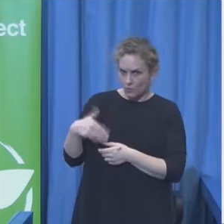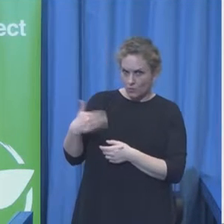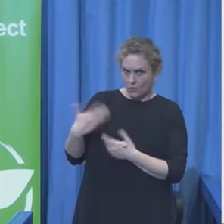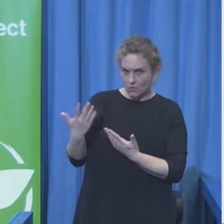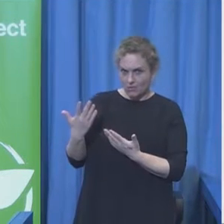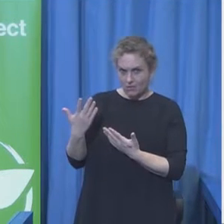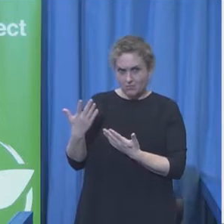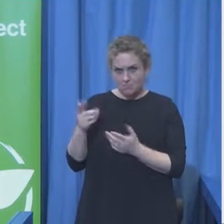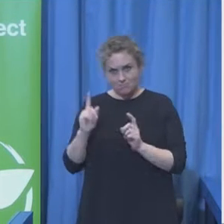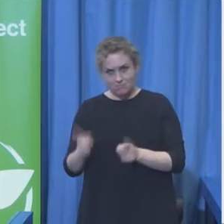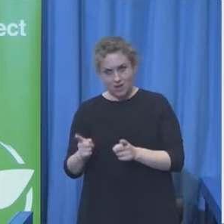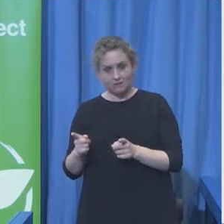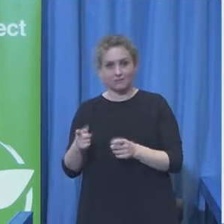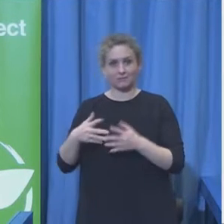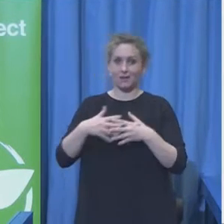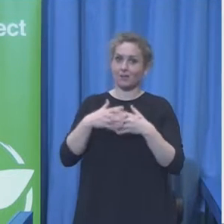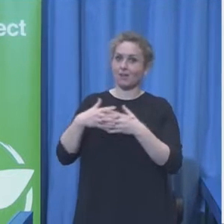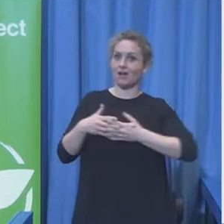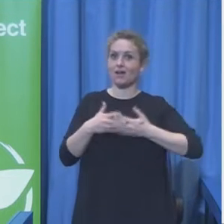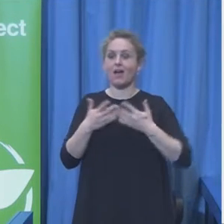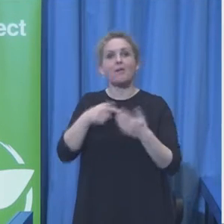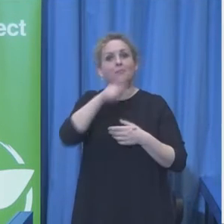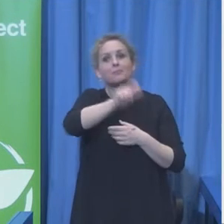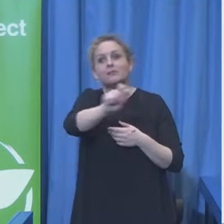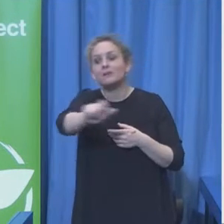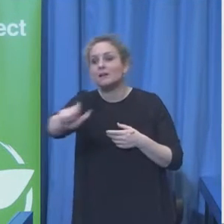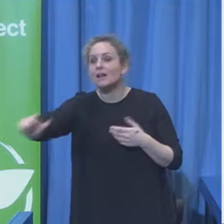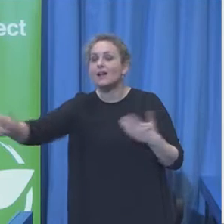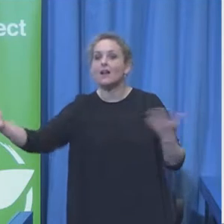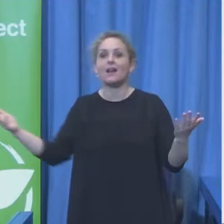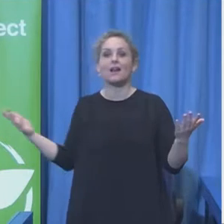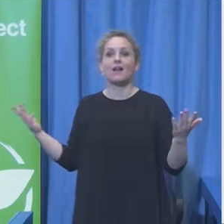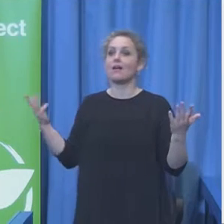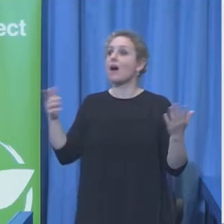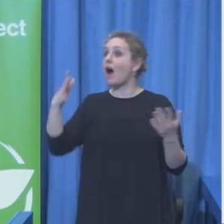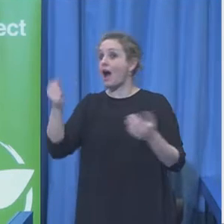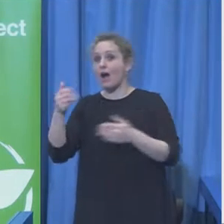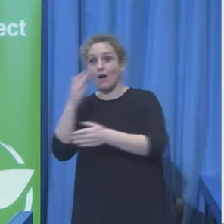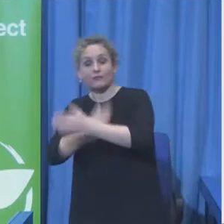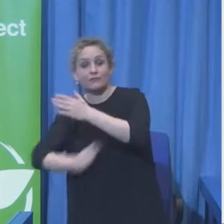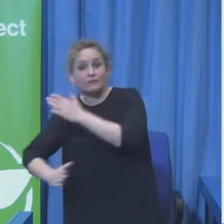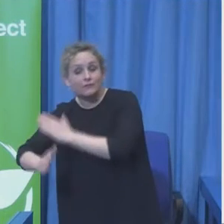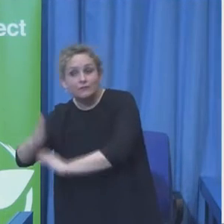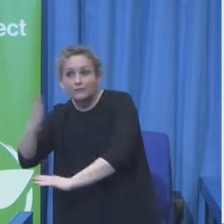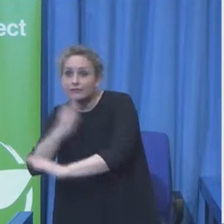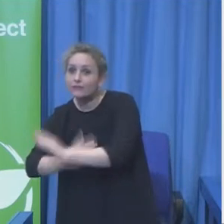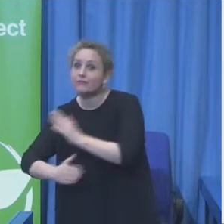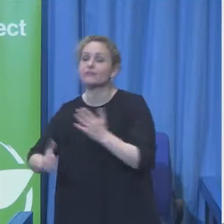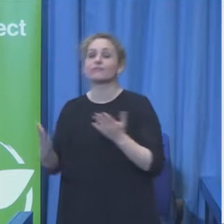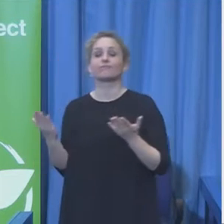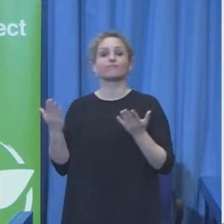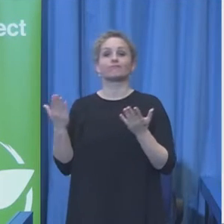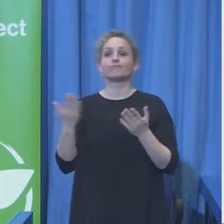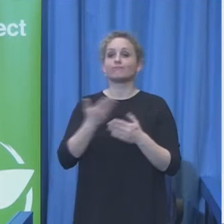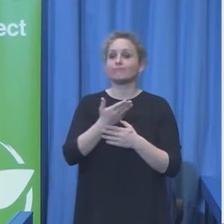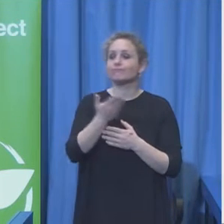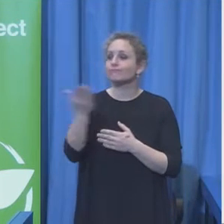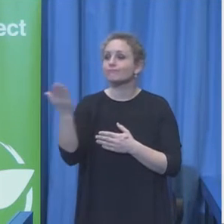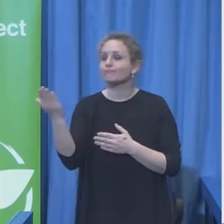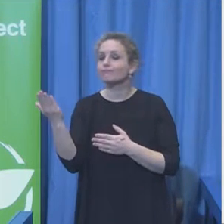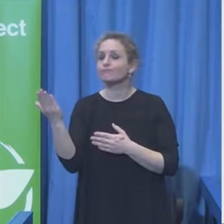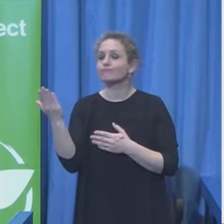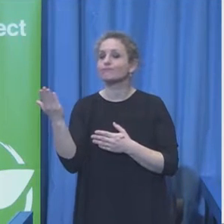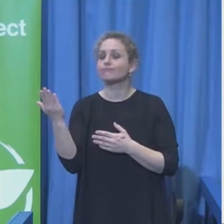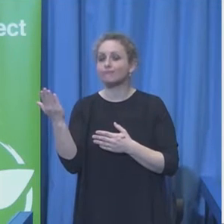for people with disabilities. They suffer with a low or a high unemployment rate as well. And